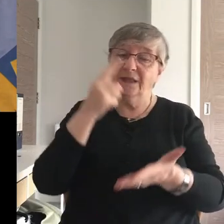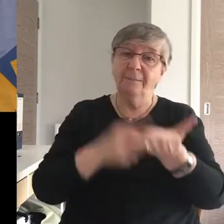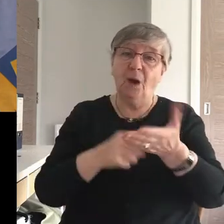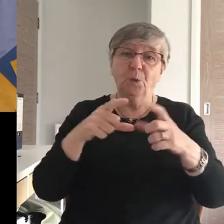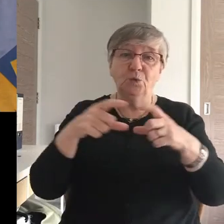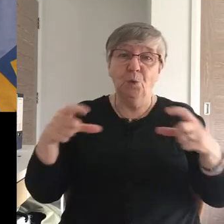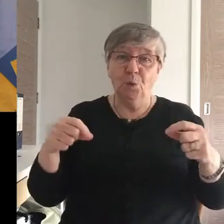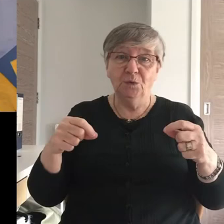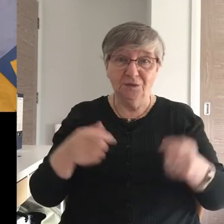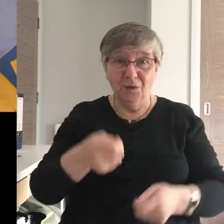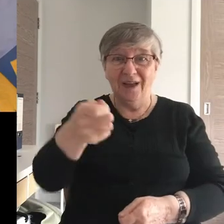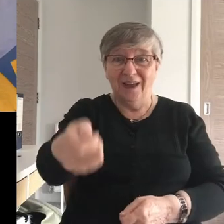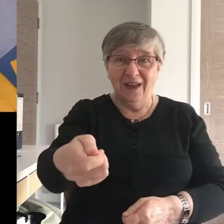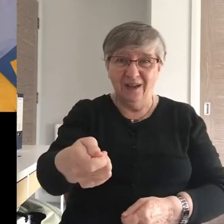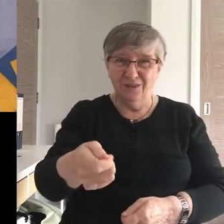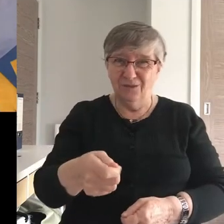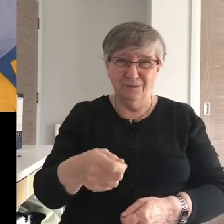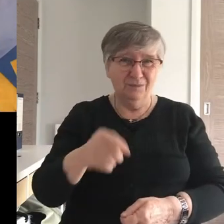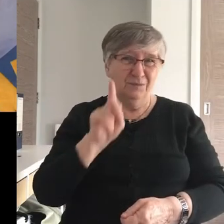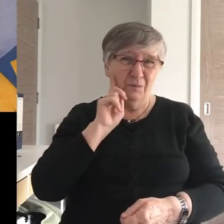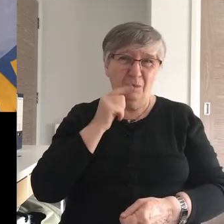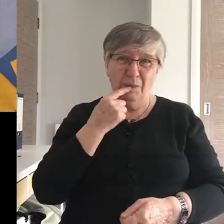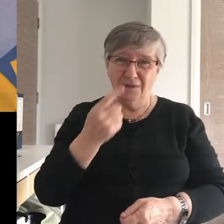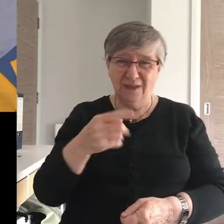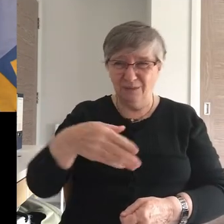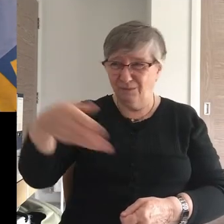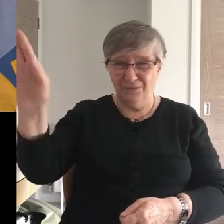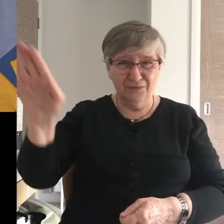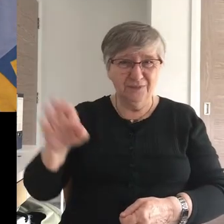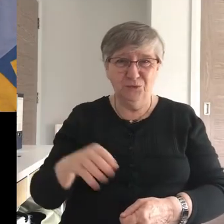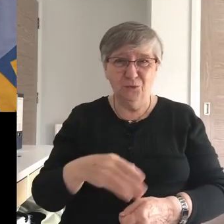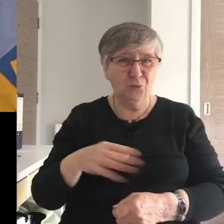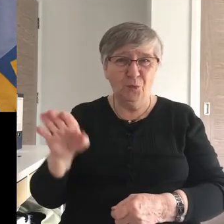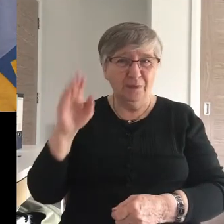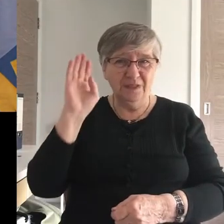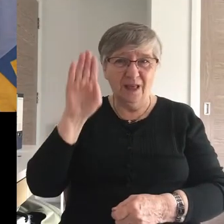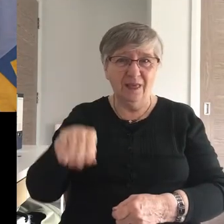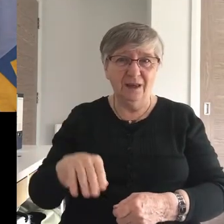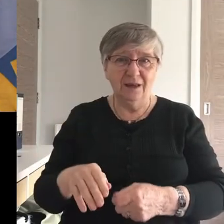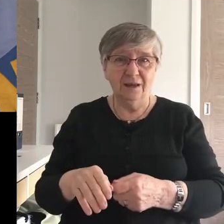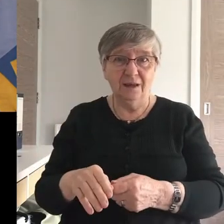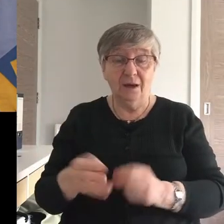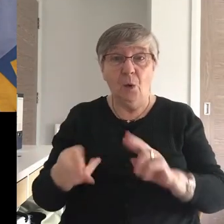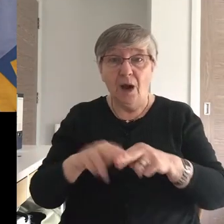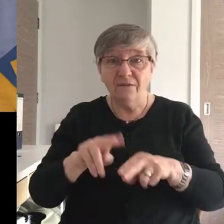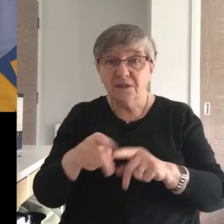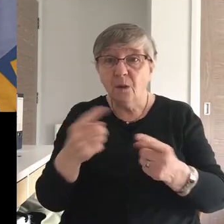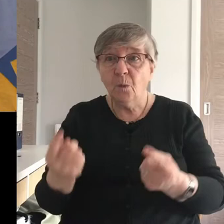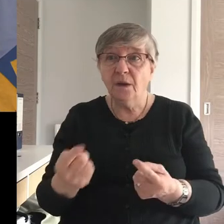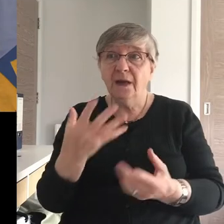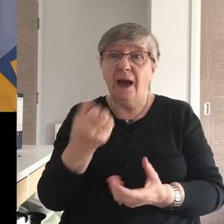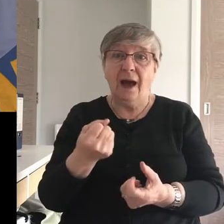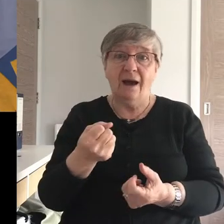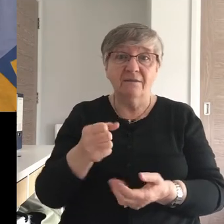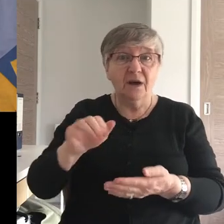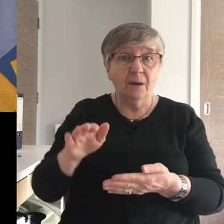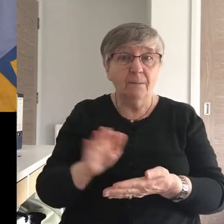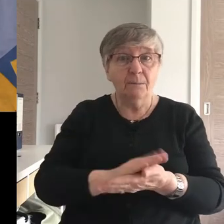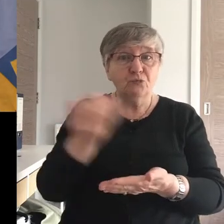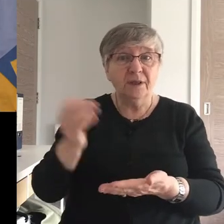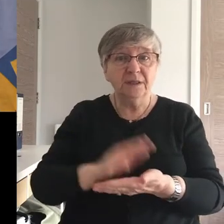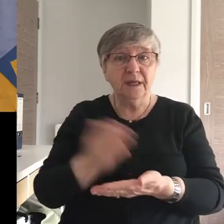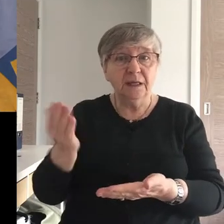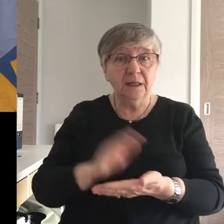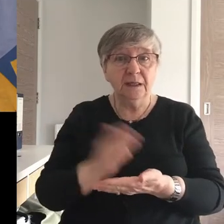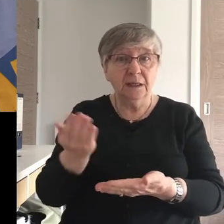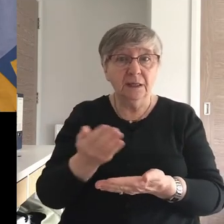and tried to, nobody would be fooled. Similarly, if someone had the greatest advances of printing and so